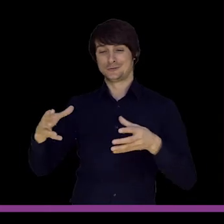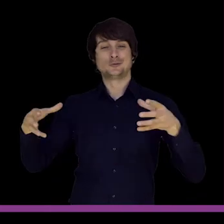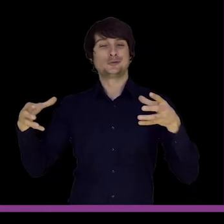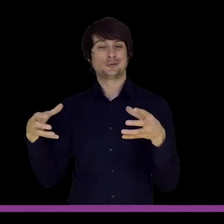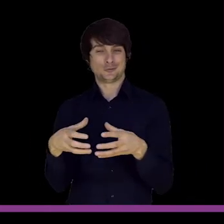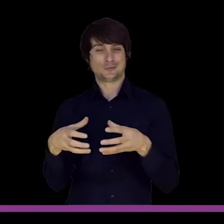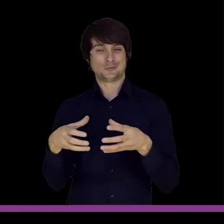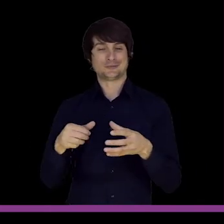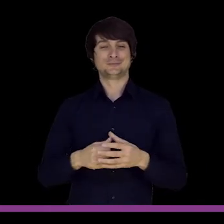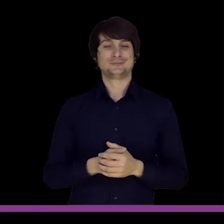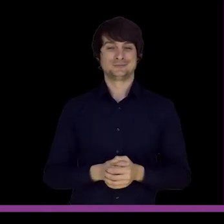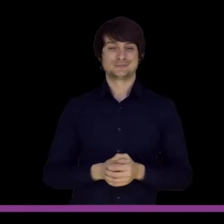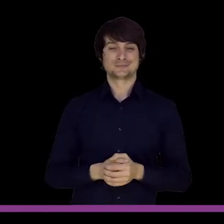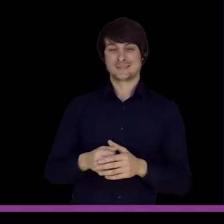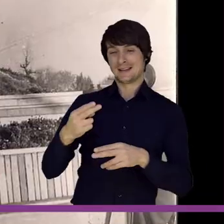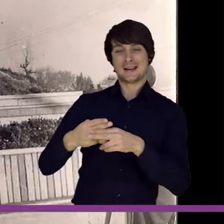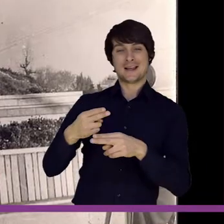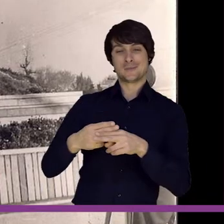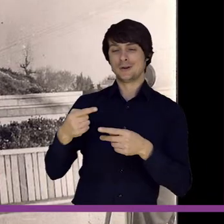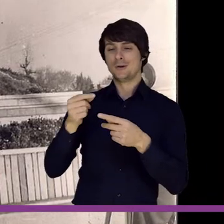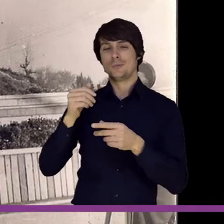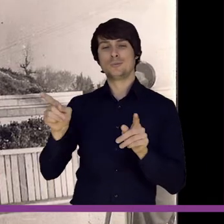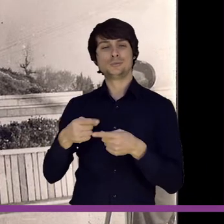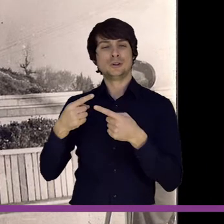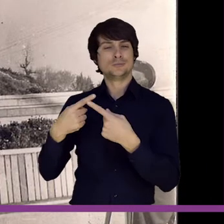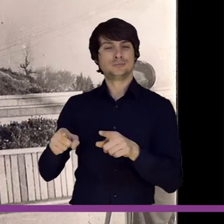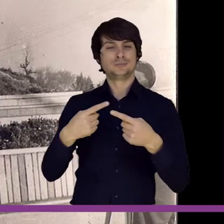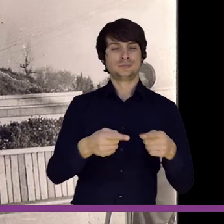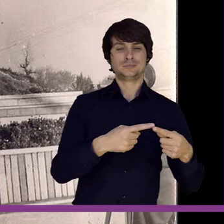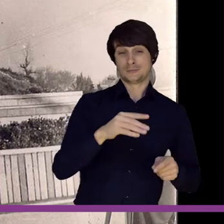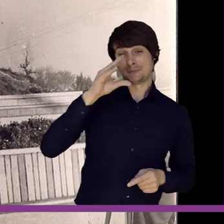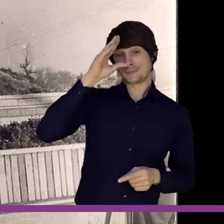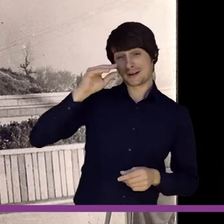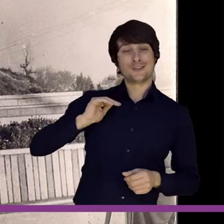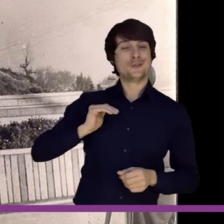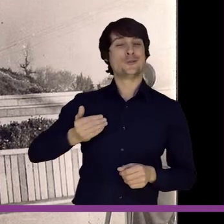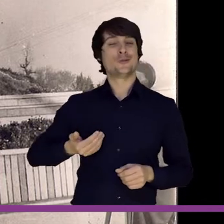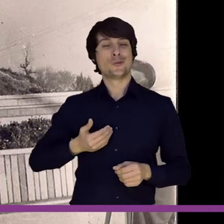Kukaveshi, Lefter Cipa, etc. have fueled the love for Himara songs.